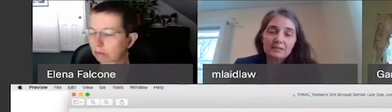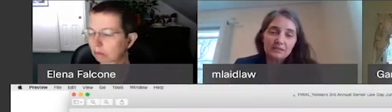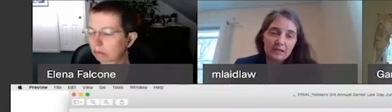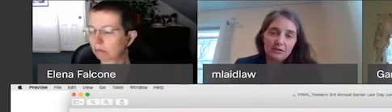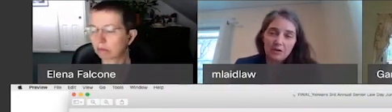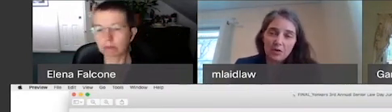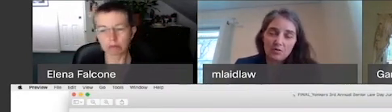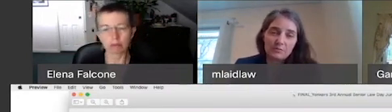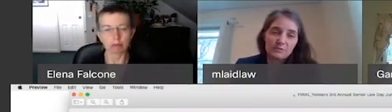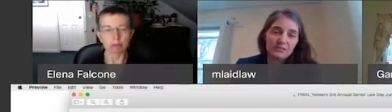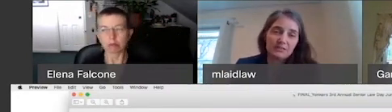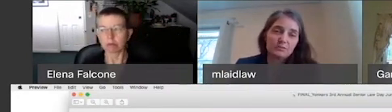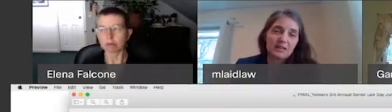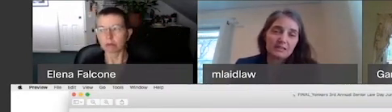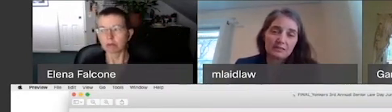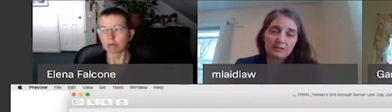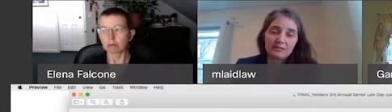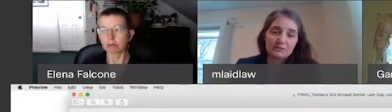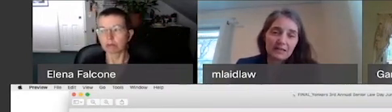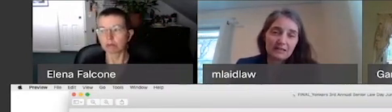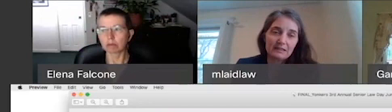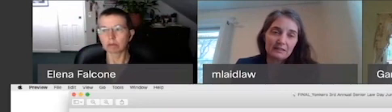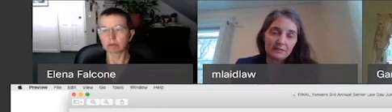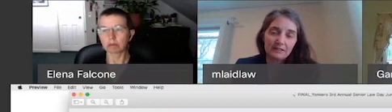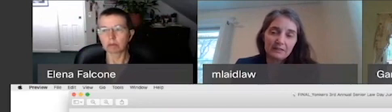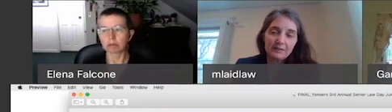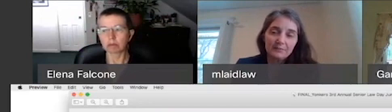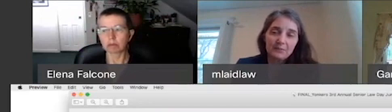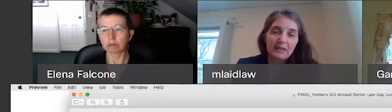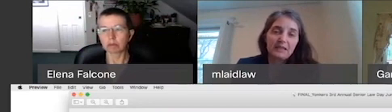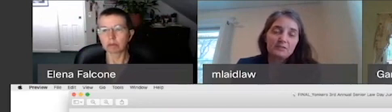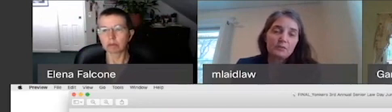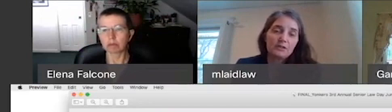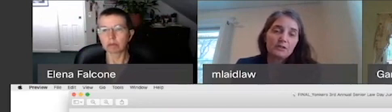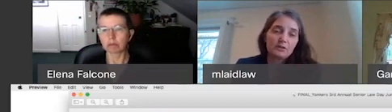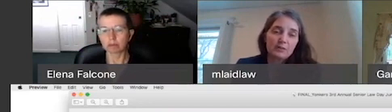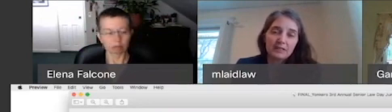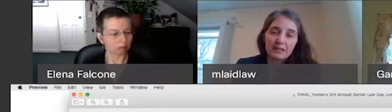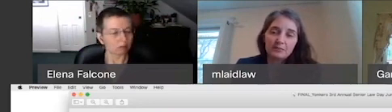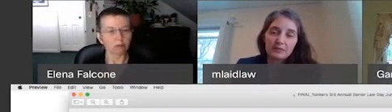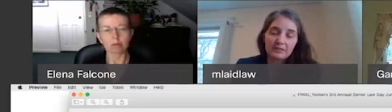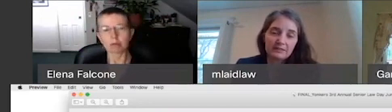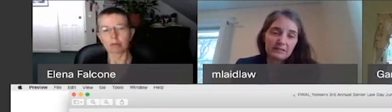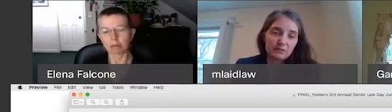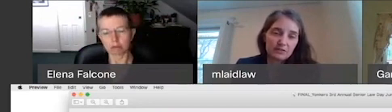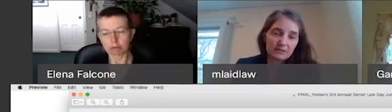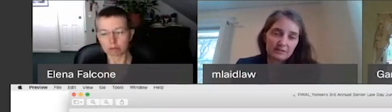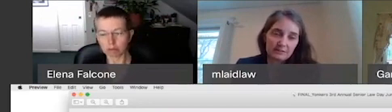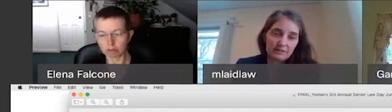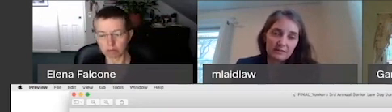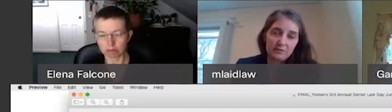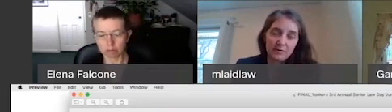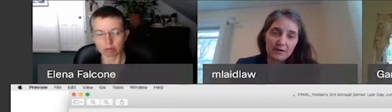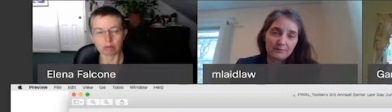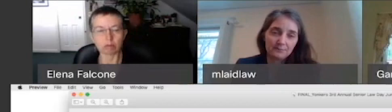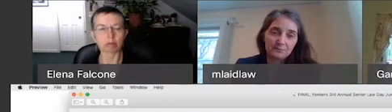unskilled care at home to assist with activities of daily living is what New York Medicaid really distinguishes